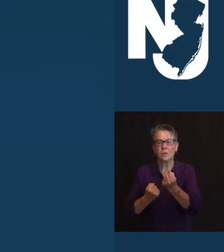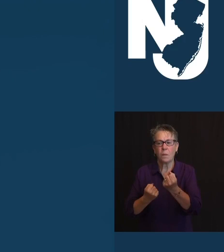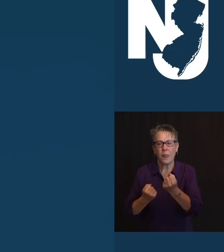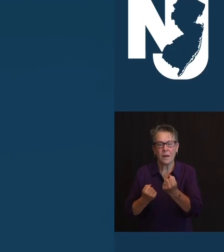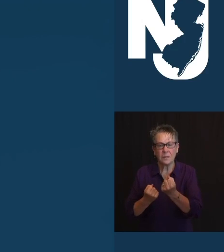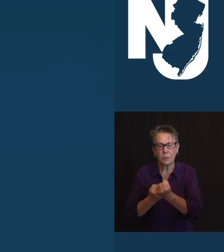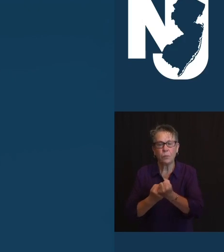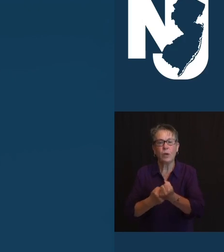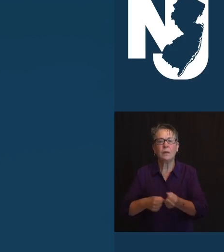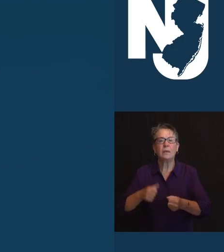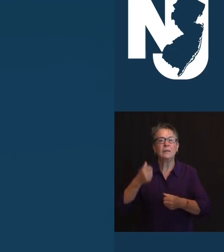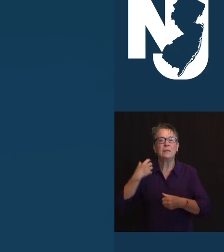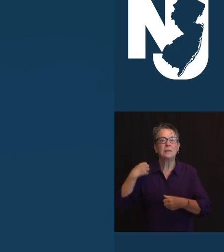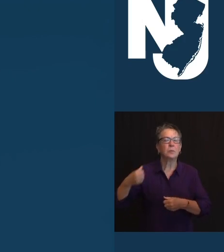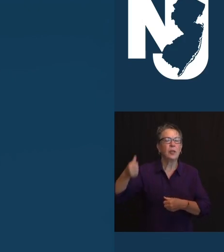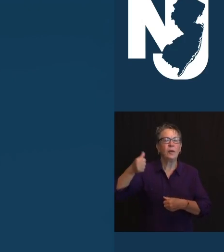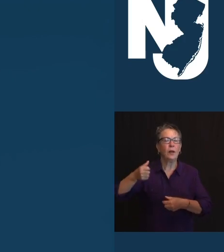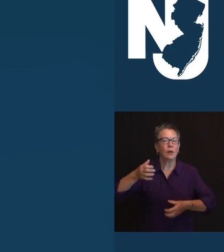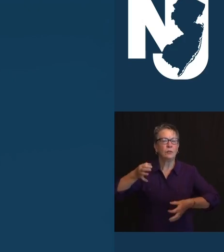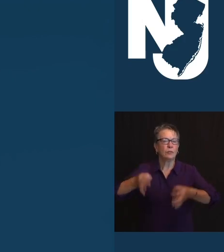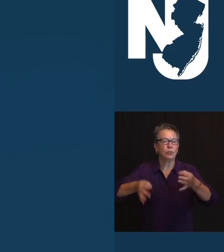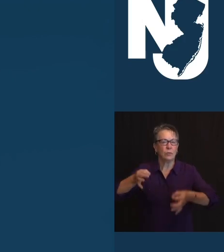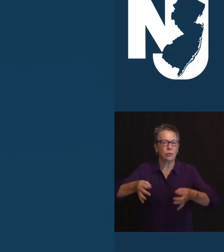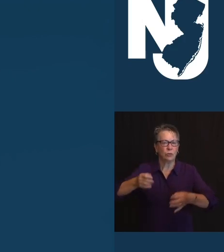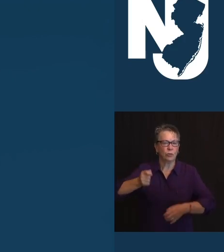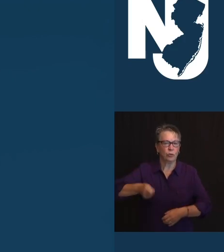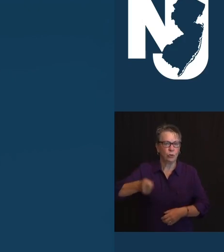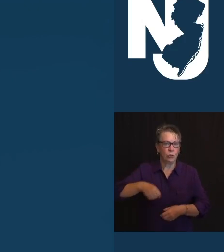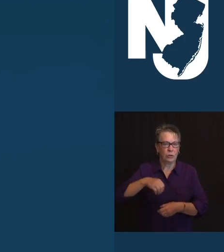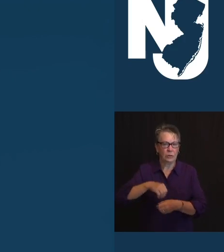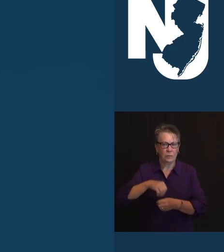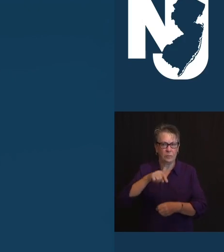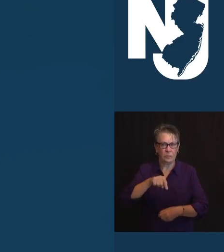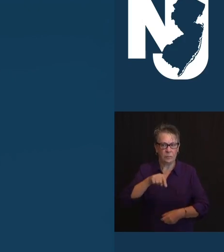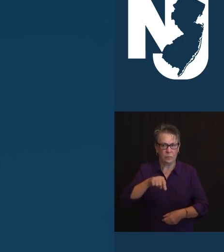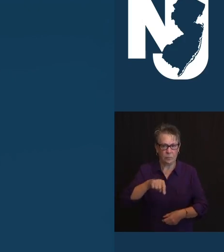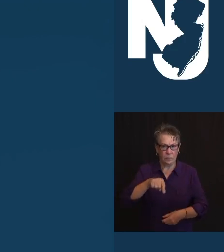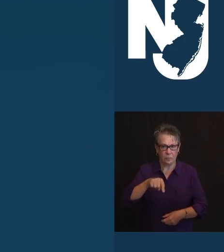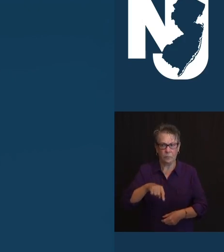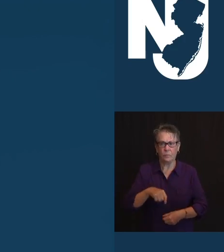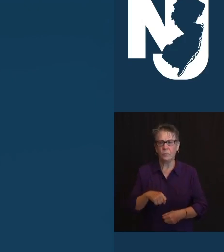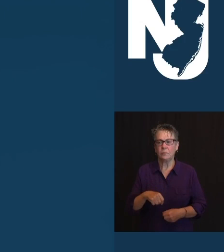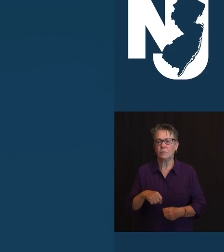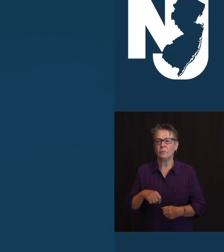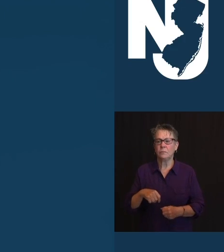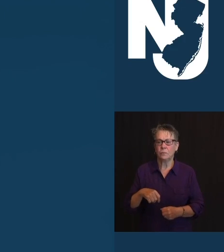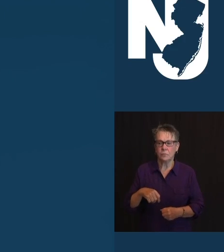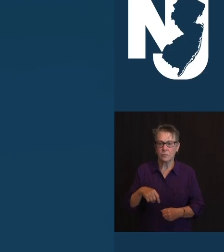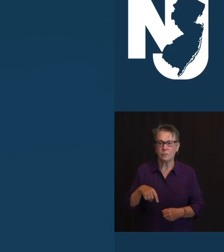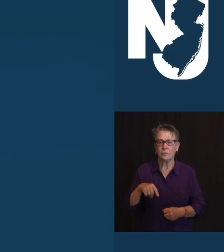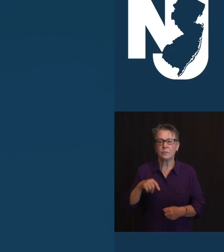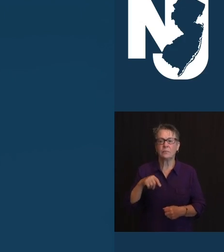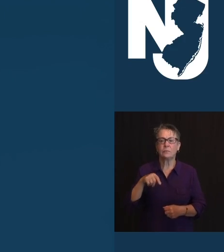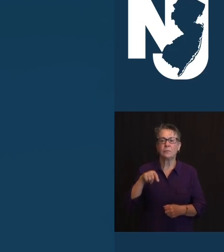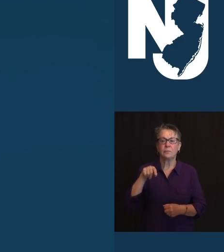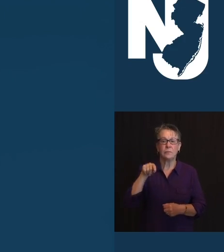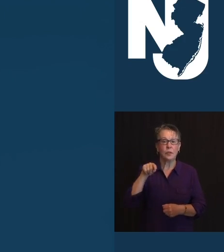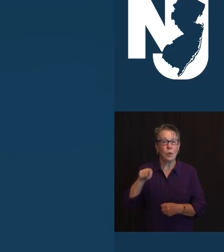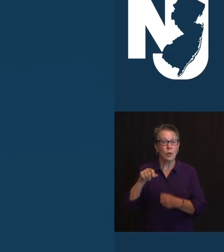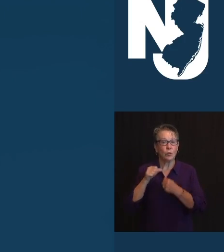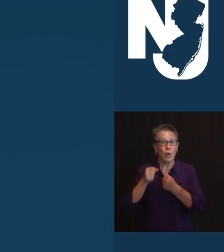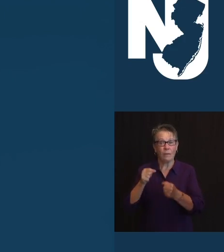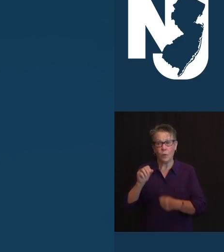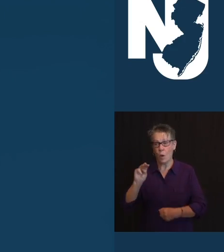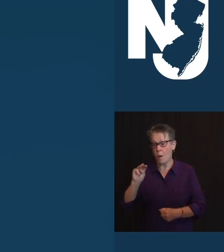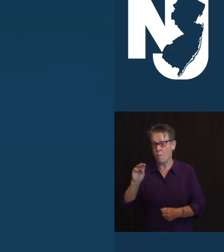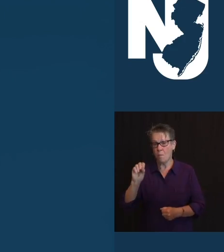years, she would make the drive from her home in Leonia to Judge Stern's chambers in Morristown, retiring at the age of 80